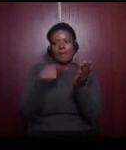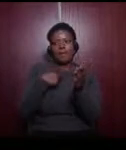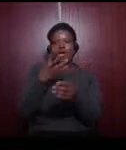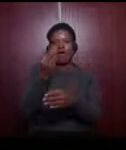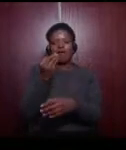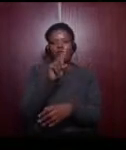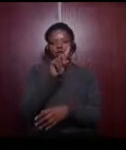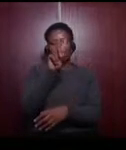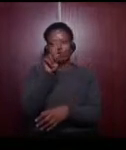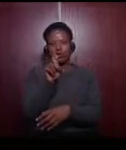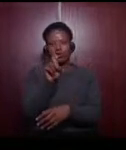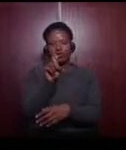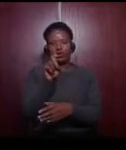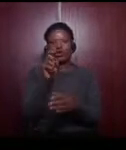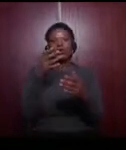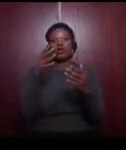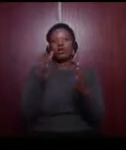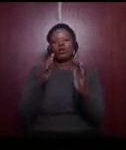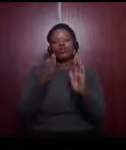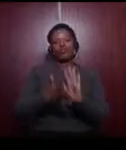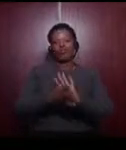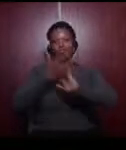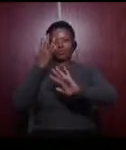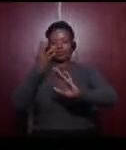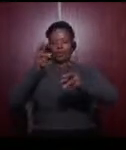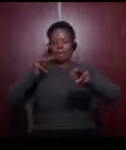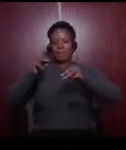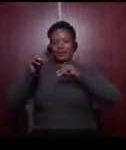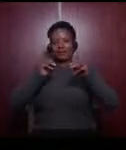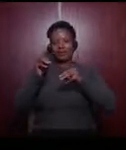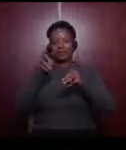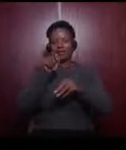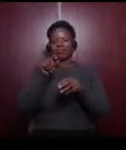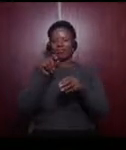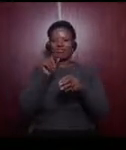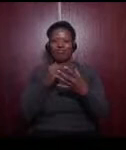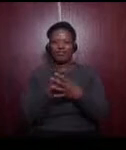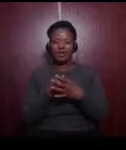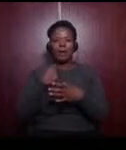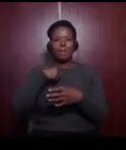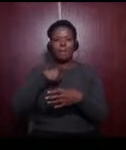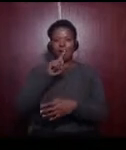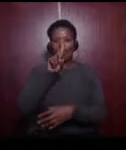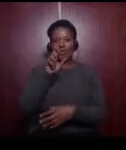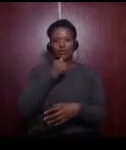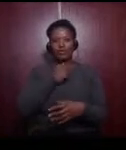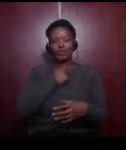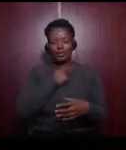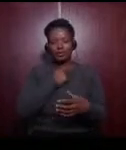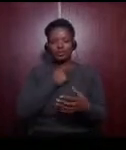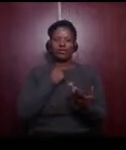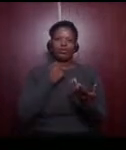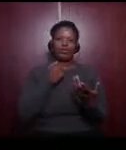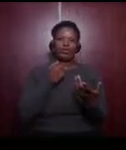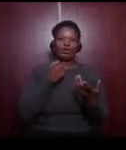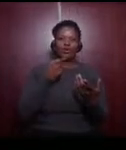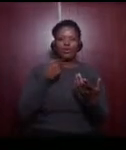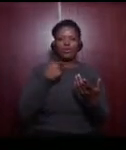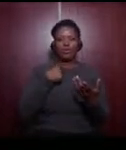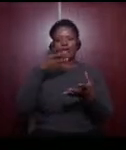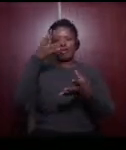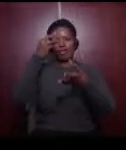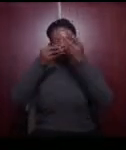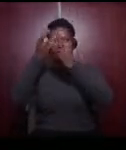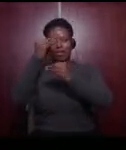the disaster management thing. So my question is, I actually got to learn about